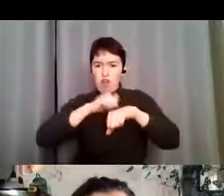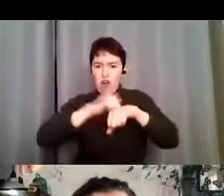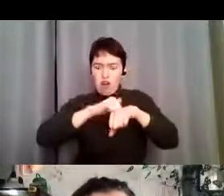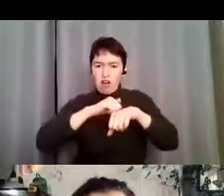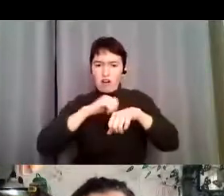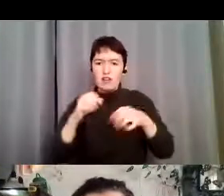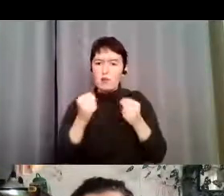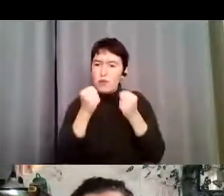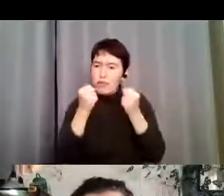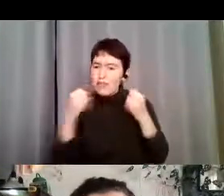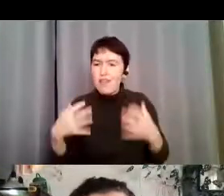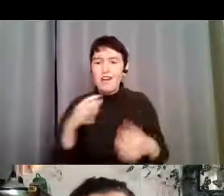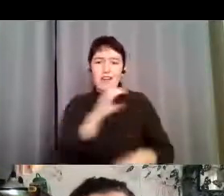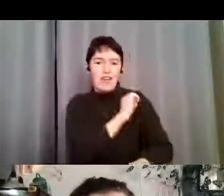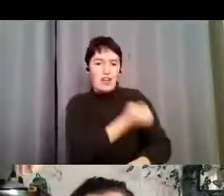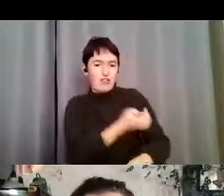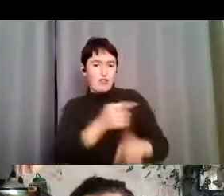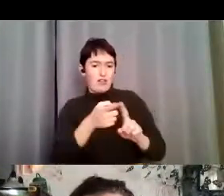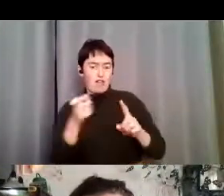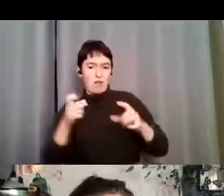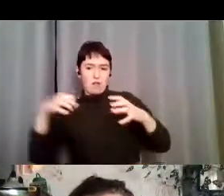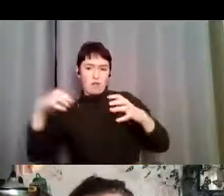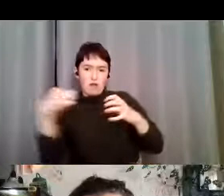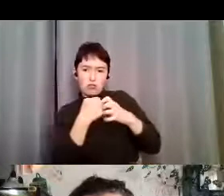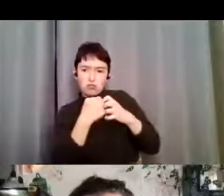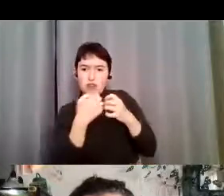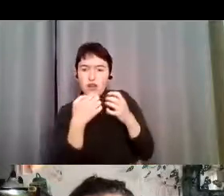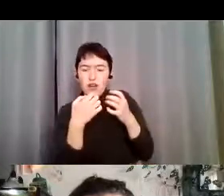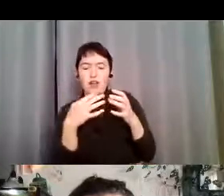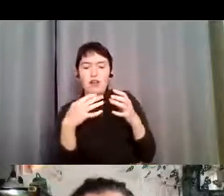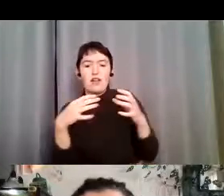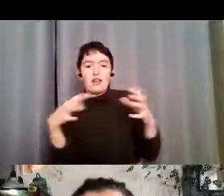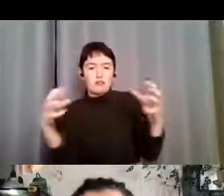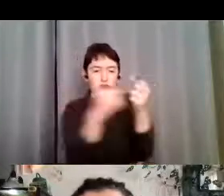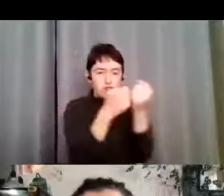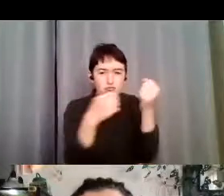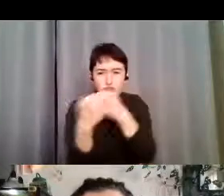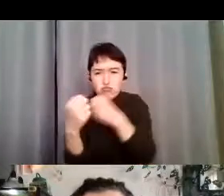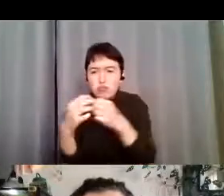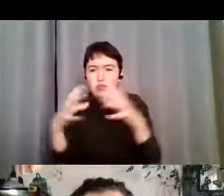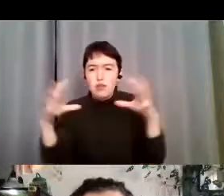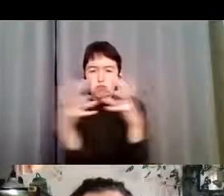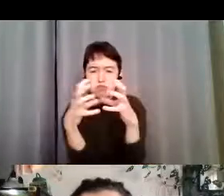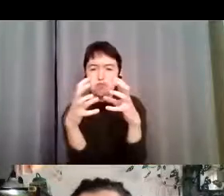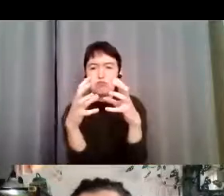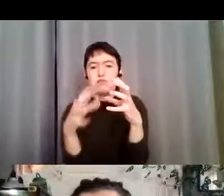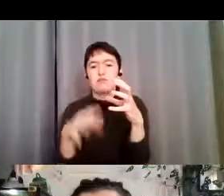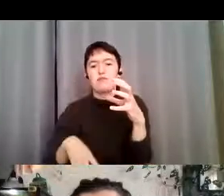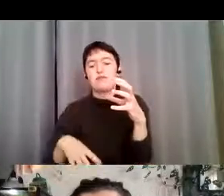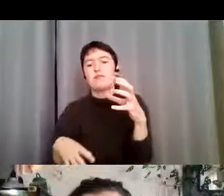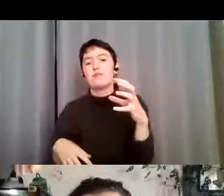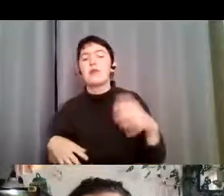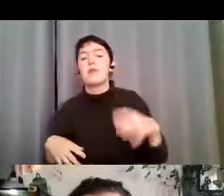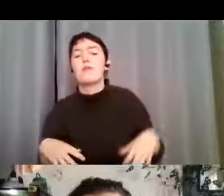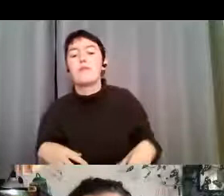energy from that collision that created the moon and put it out there among Earth. And so just